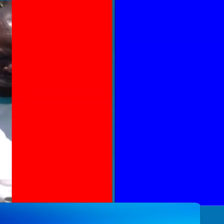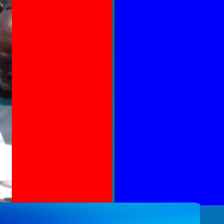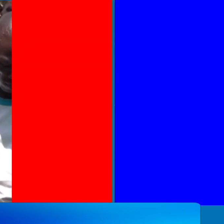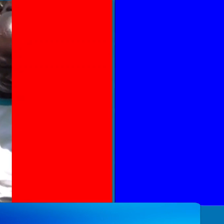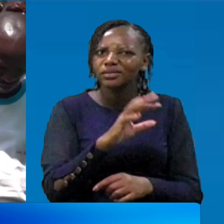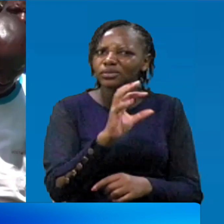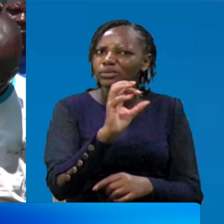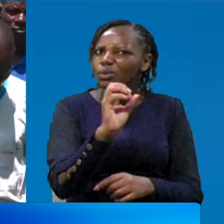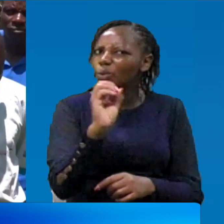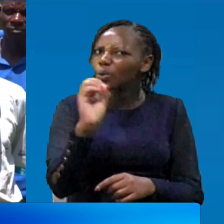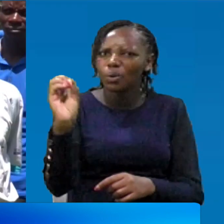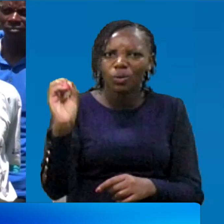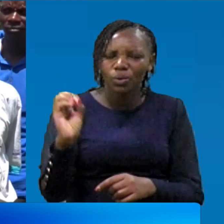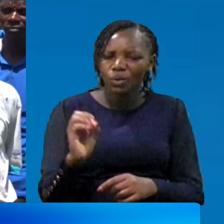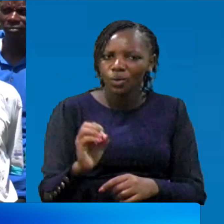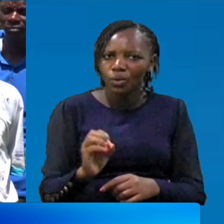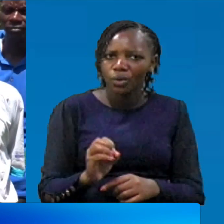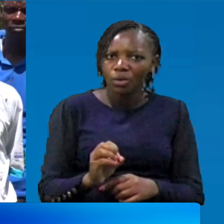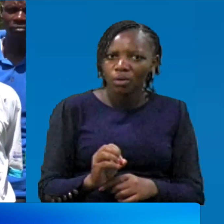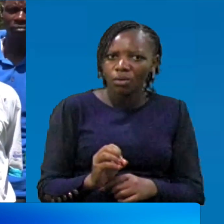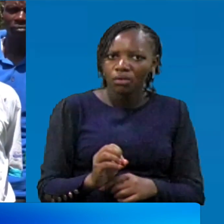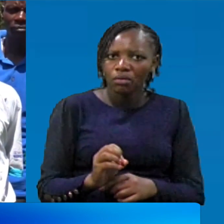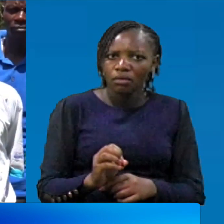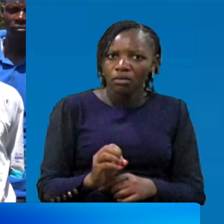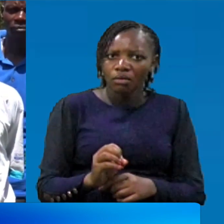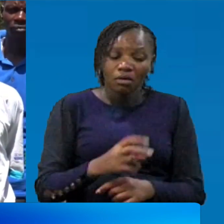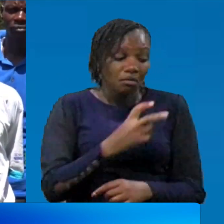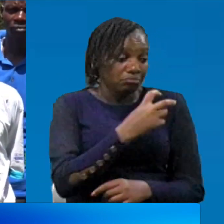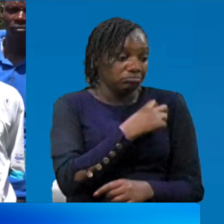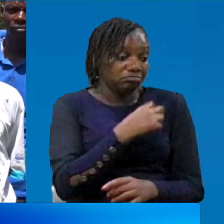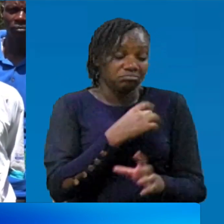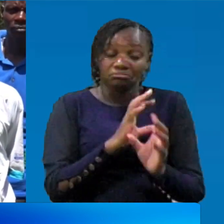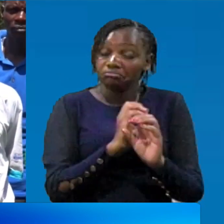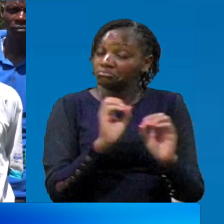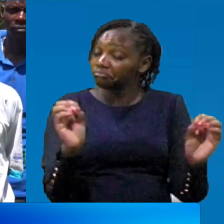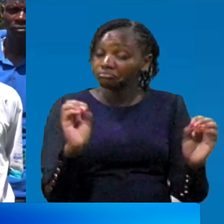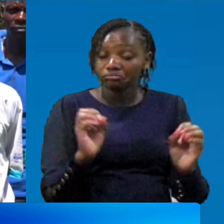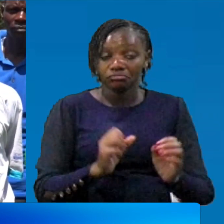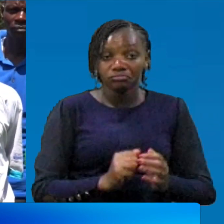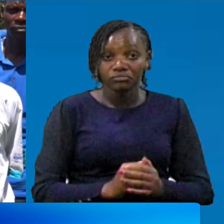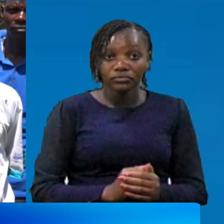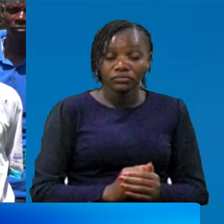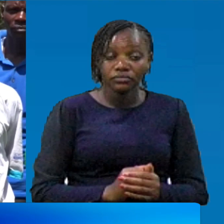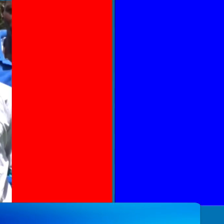kwa chief baraza penye tulitolewa tukaanza kufanya hii kazi.